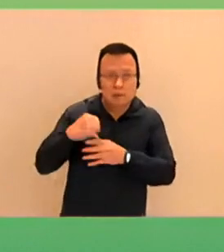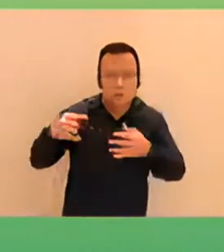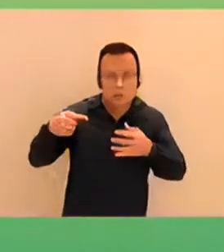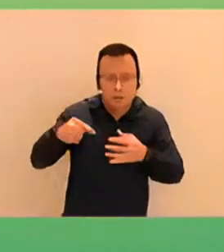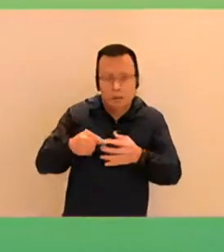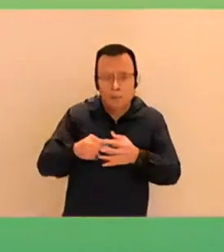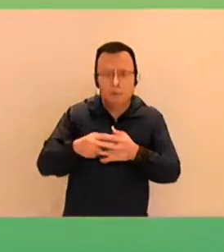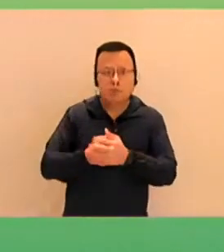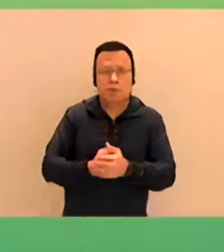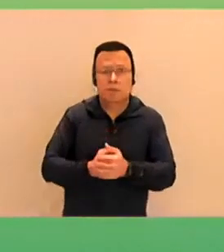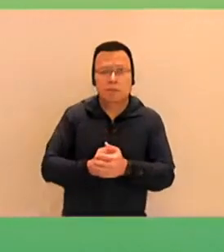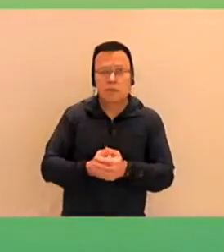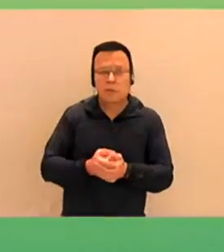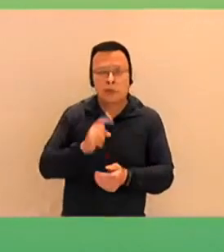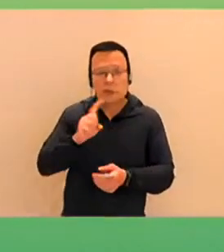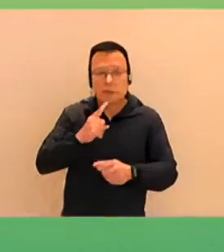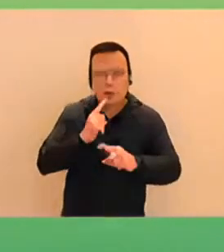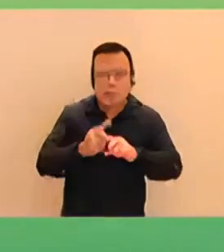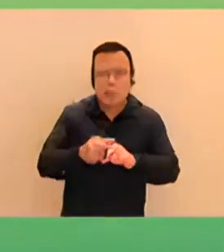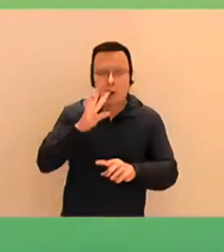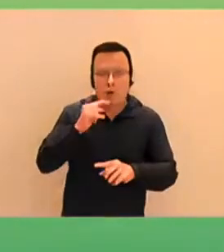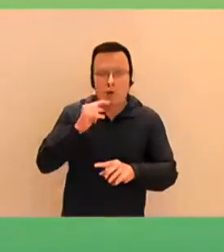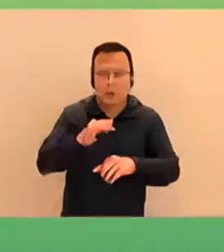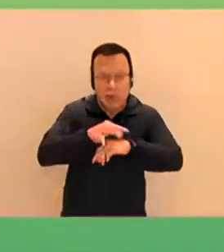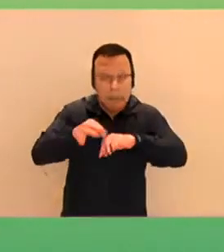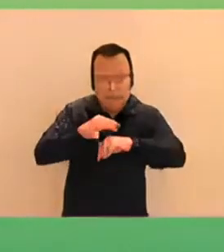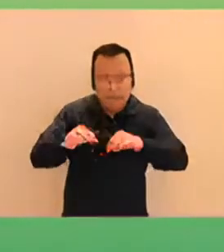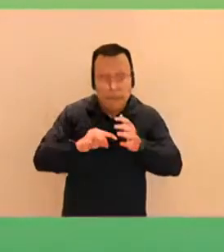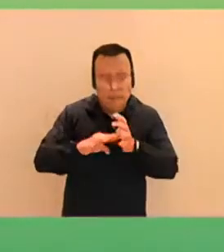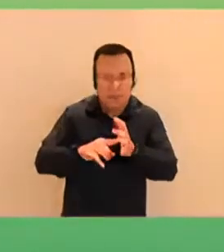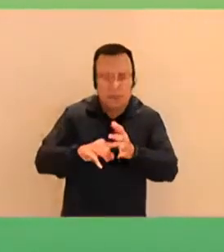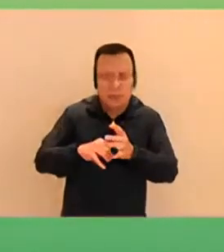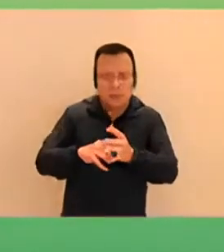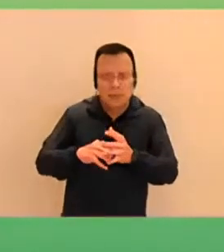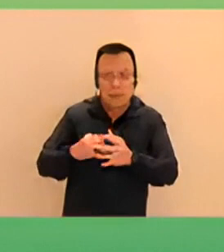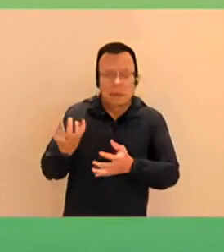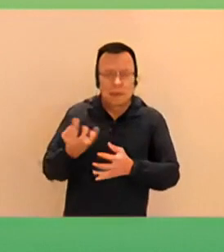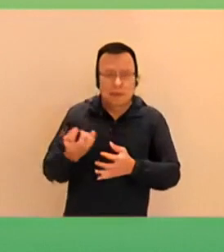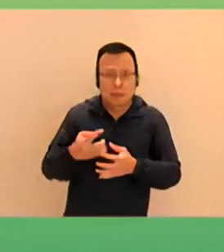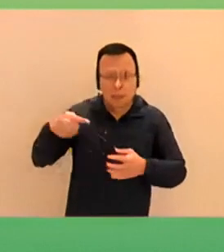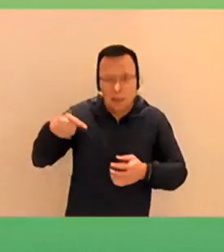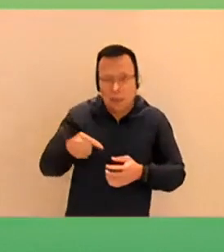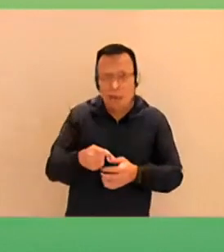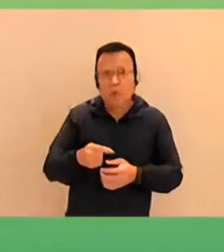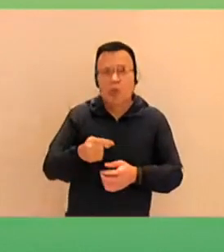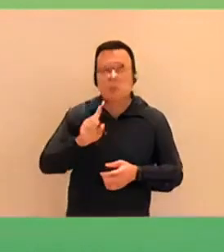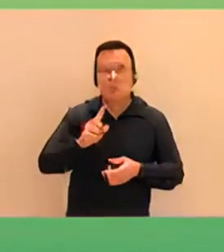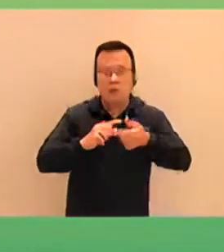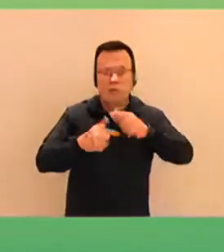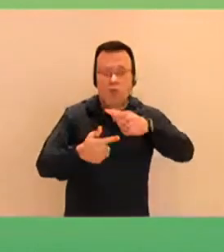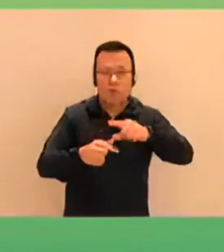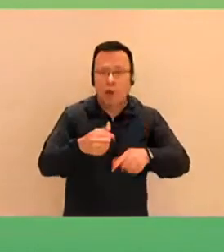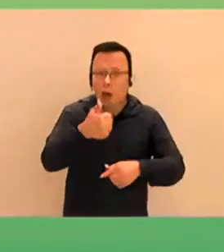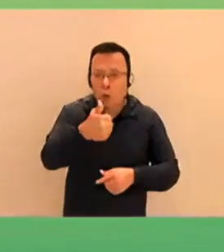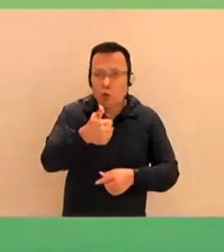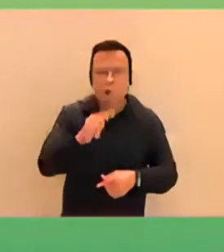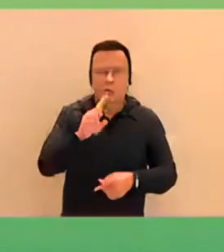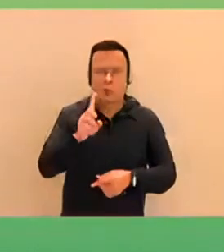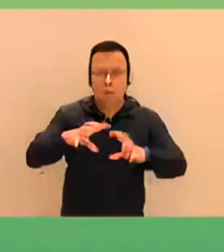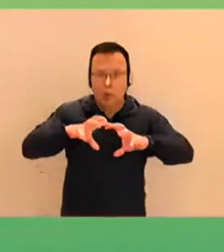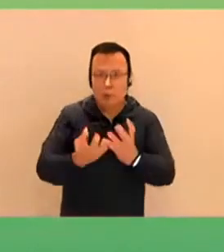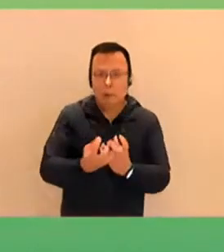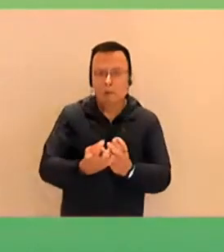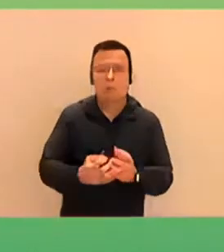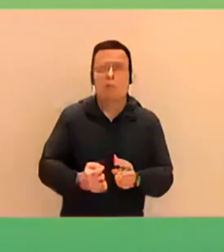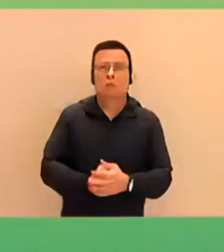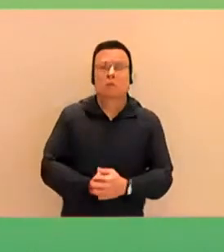can reduce carbon emission. Then people will trust you, will believe in you, and they will support to have